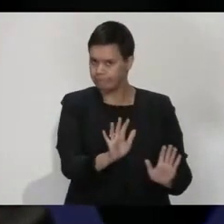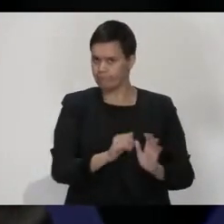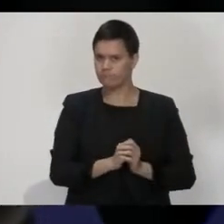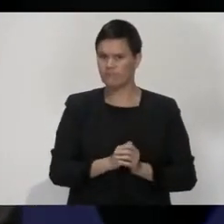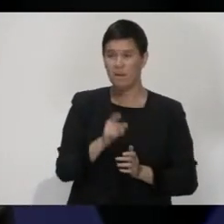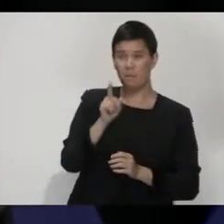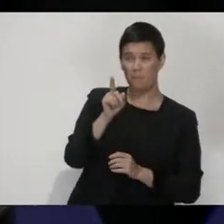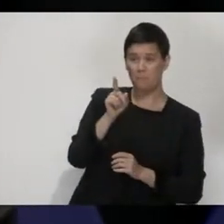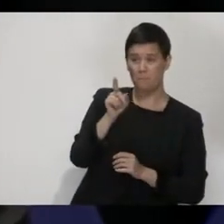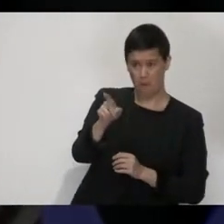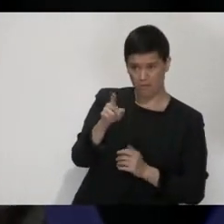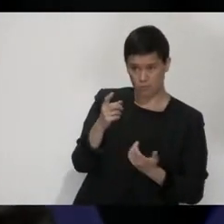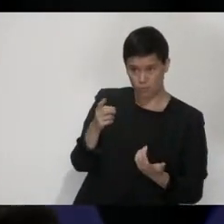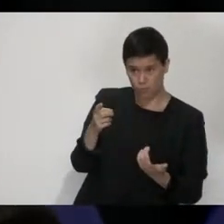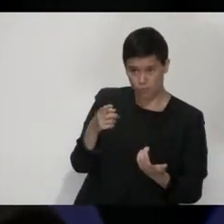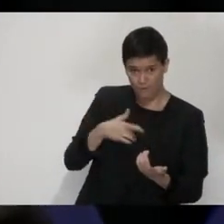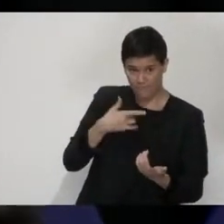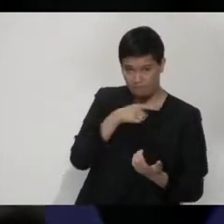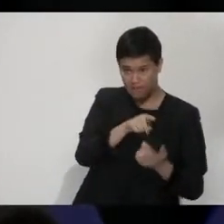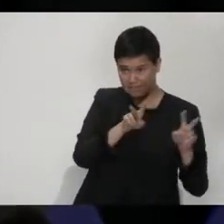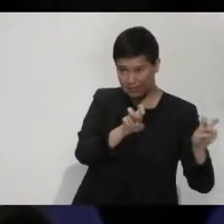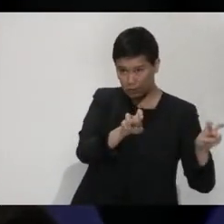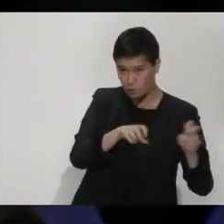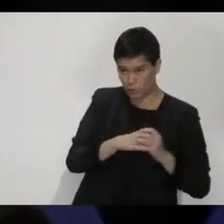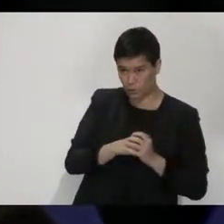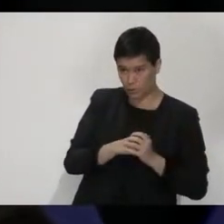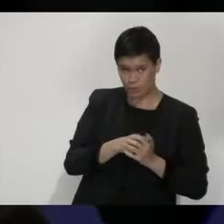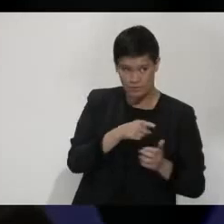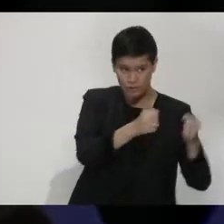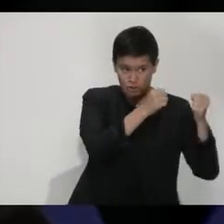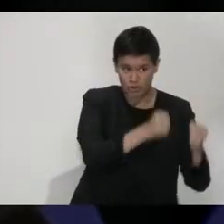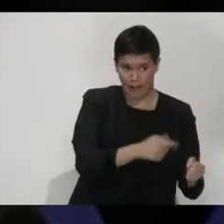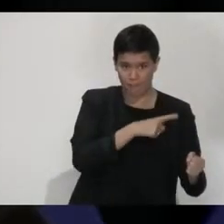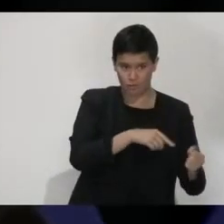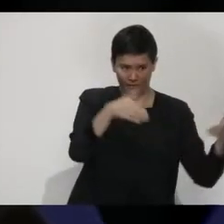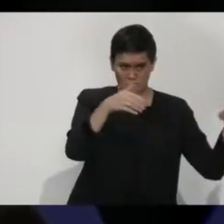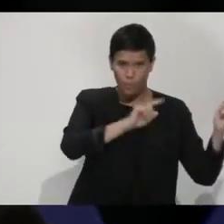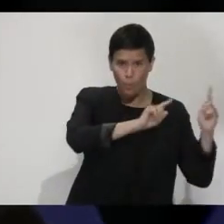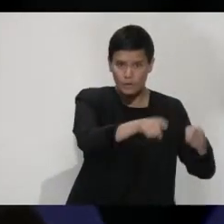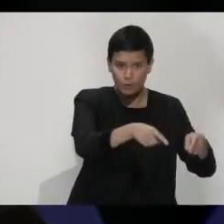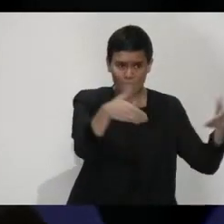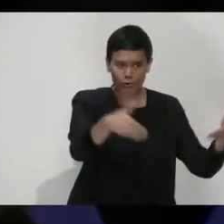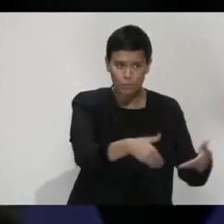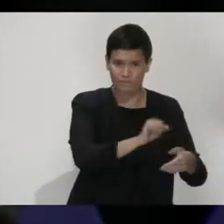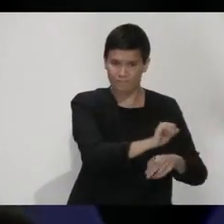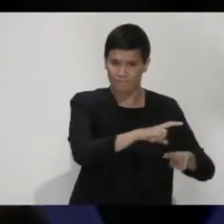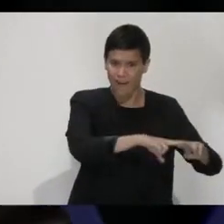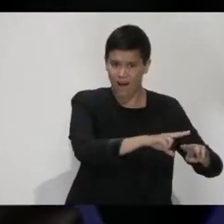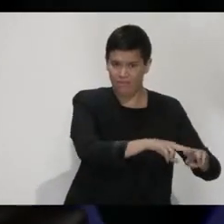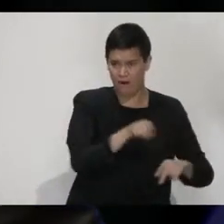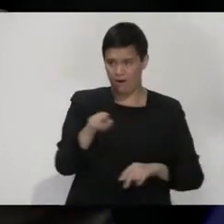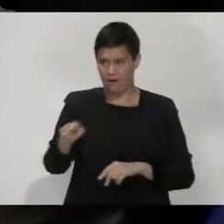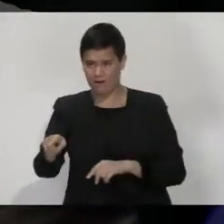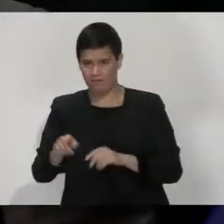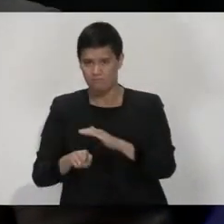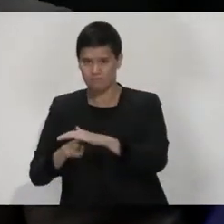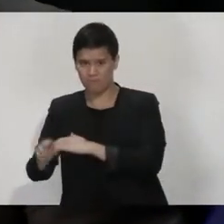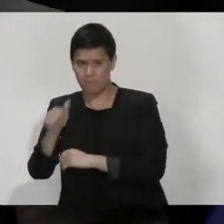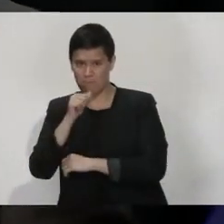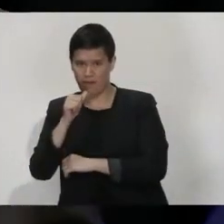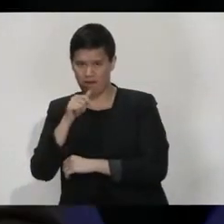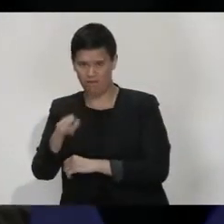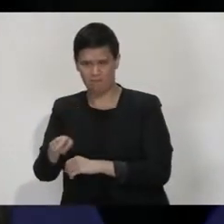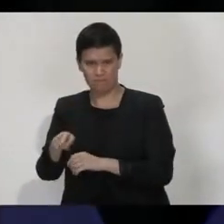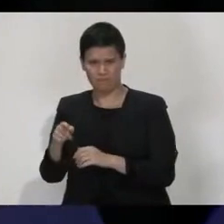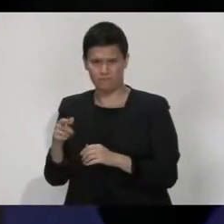weeks jail time? As I say, I'm not going to comment on the specific cases. I just am not in a position to do that. Minister, in terms of moving to level 2 on